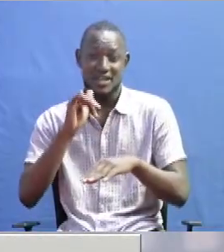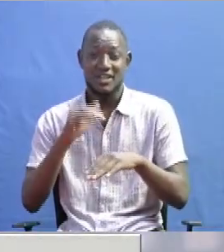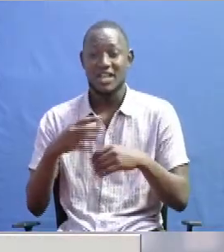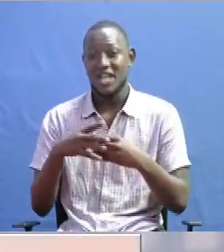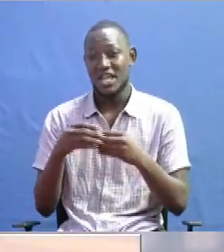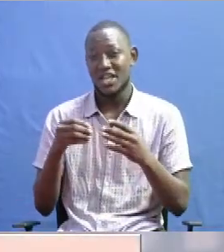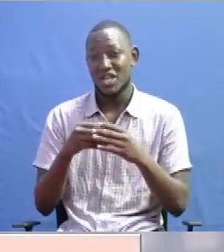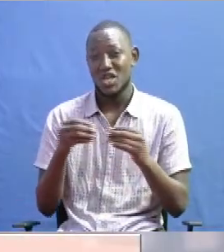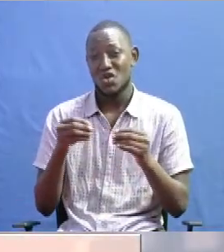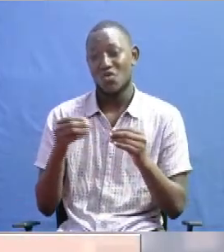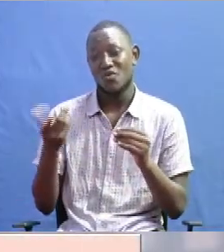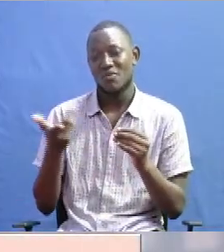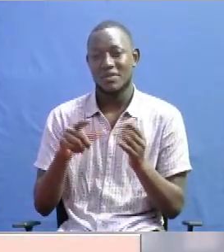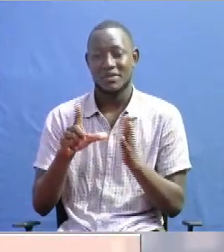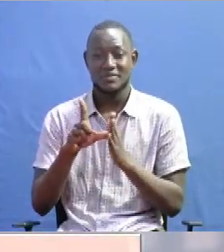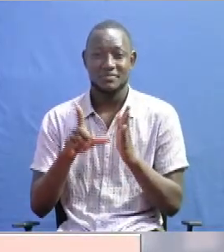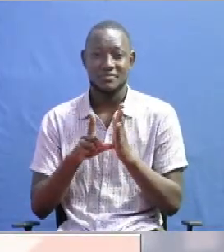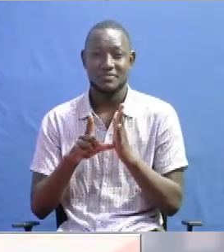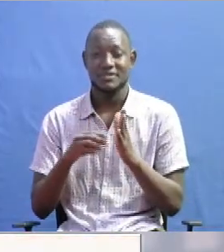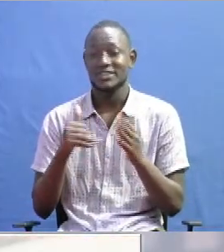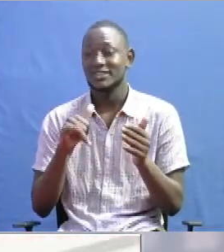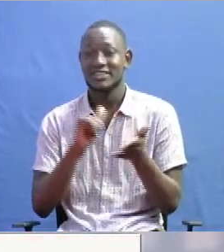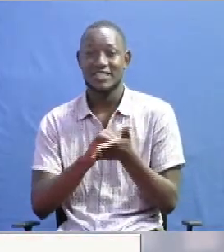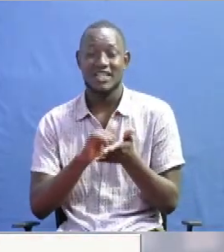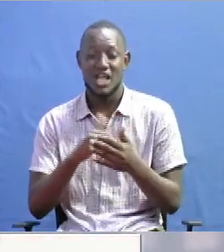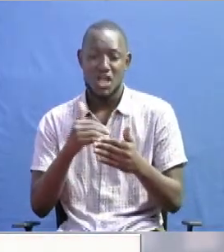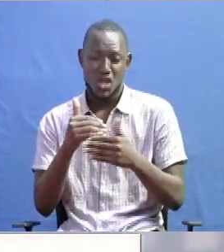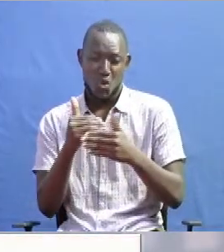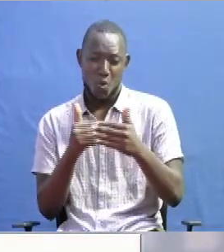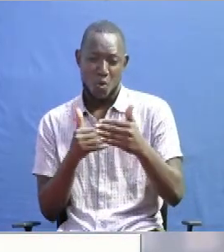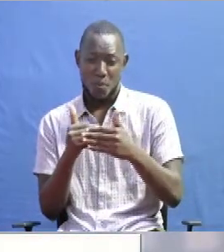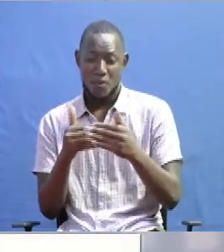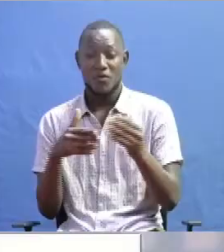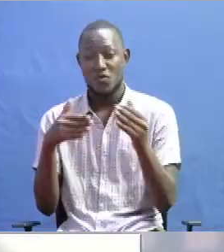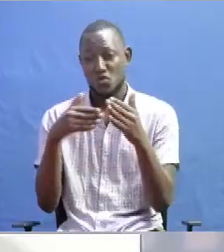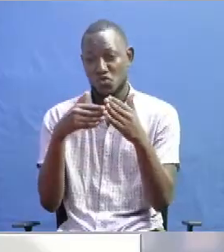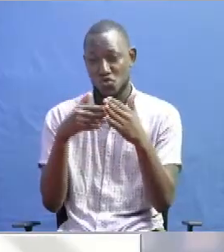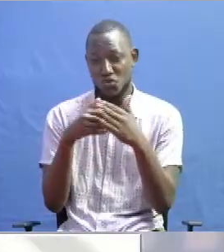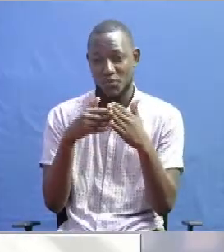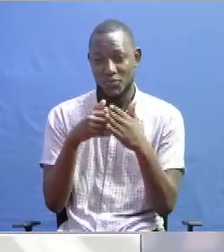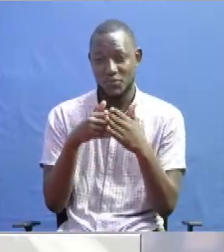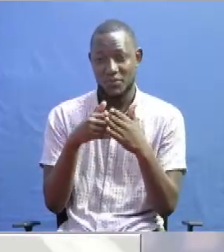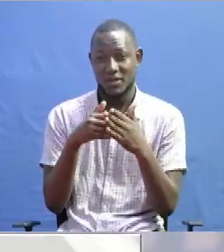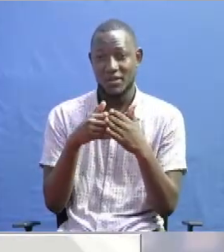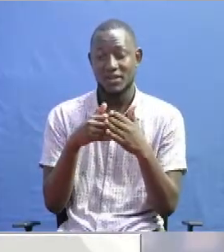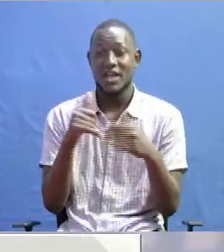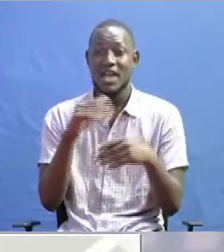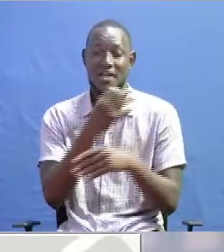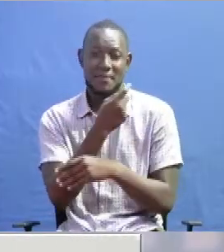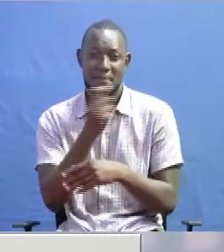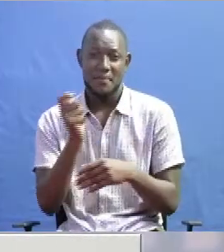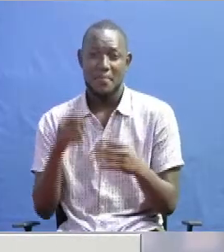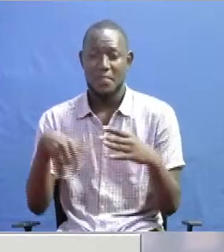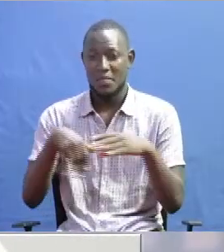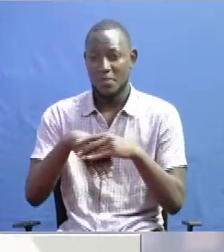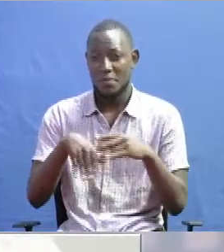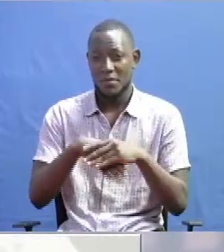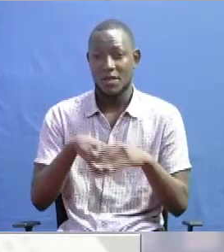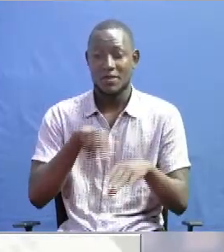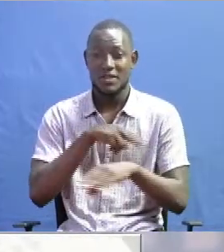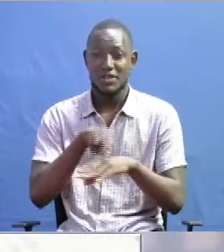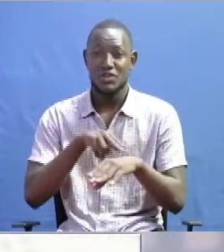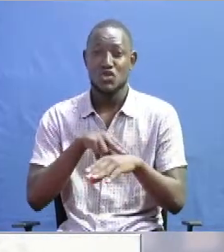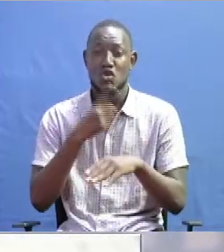important to note that before detention and deportation of members, as we witness, the member state should notify